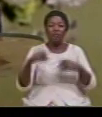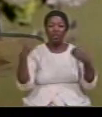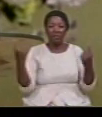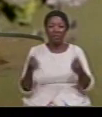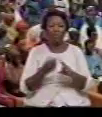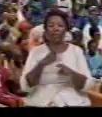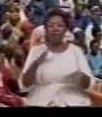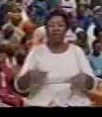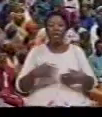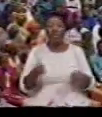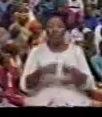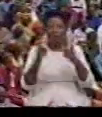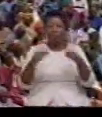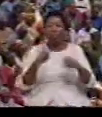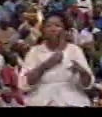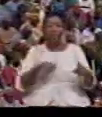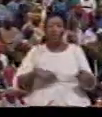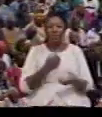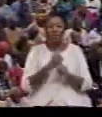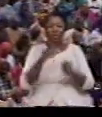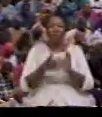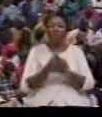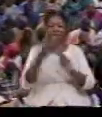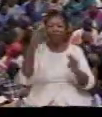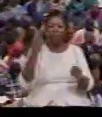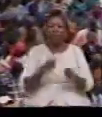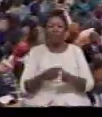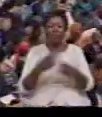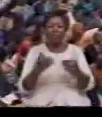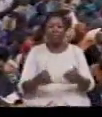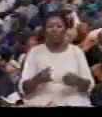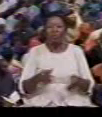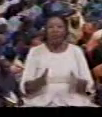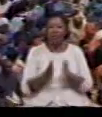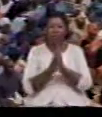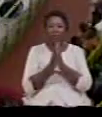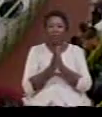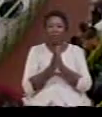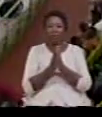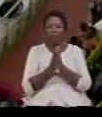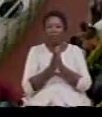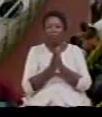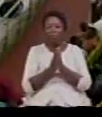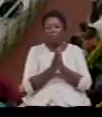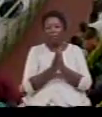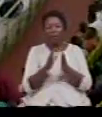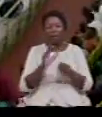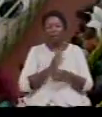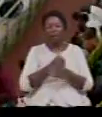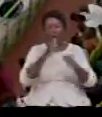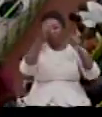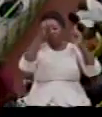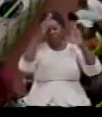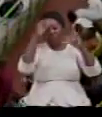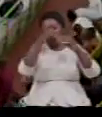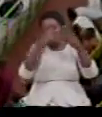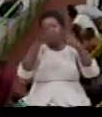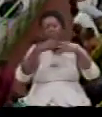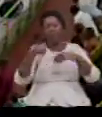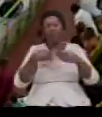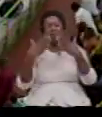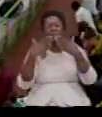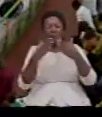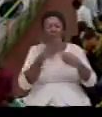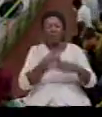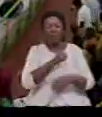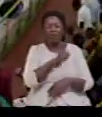in Jesus' name. Shall we rise up on our feet as we go to the Lord in prayer? Holy Father, we thank you, we bless you, we appreciate you for your word